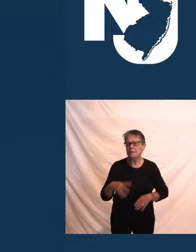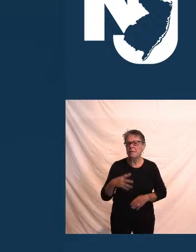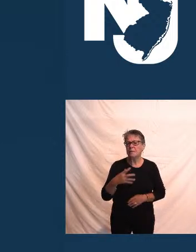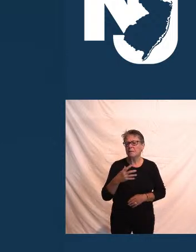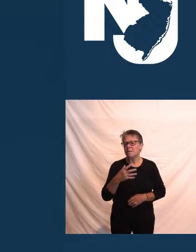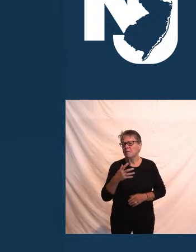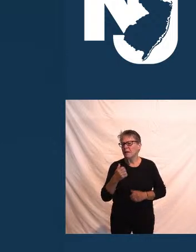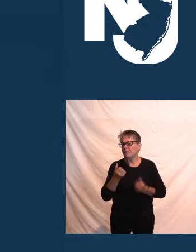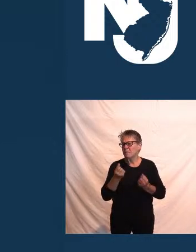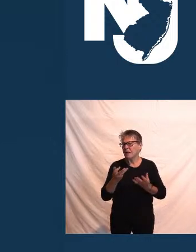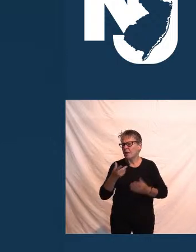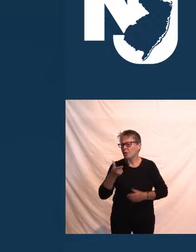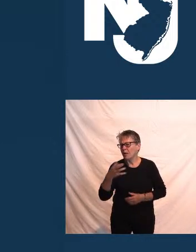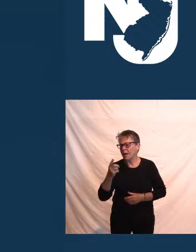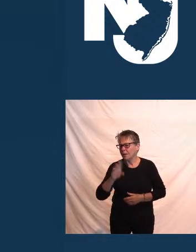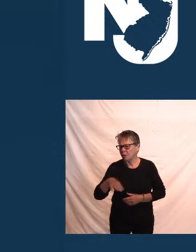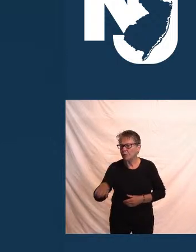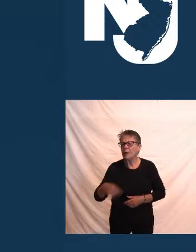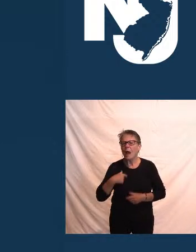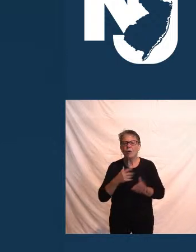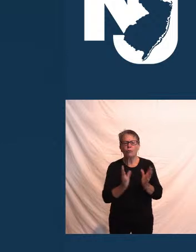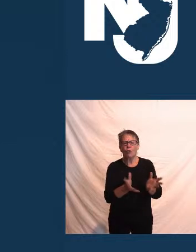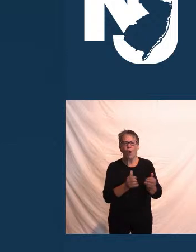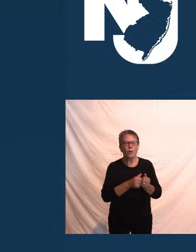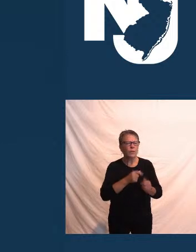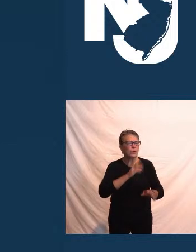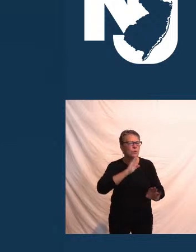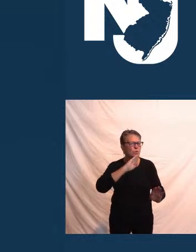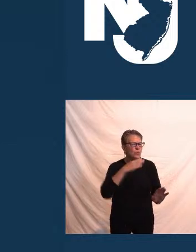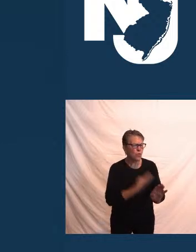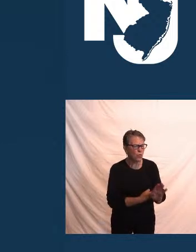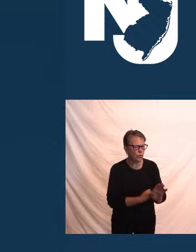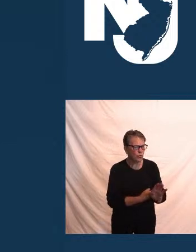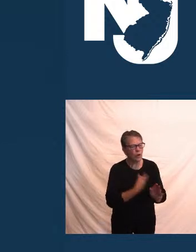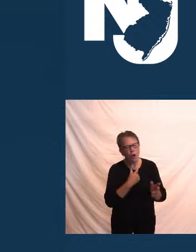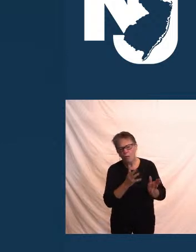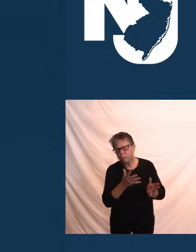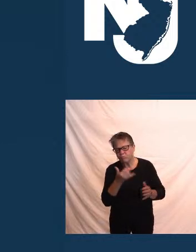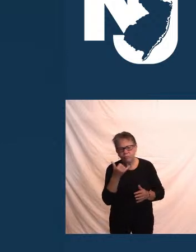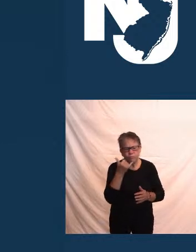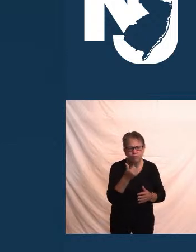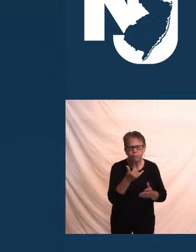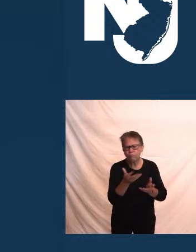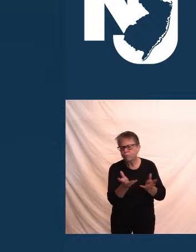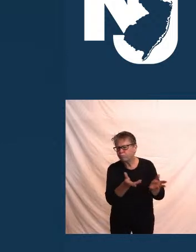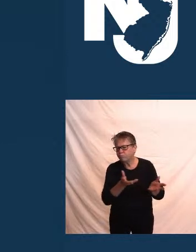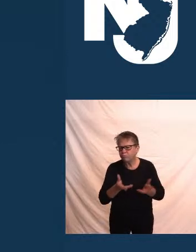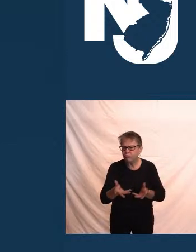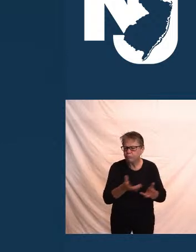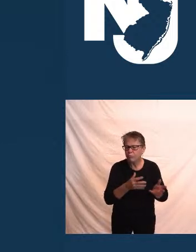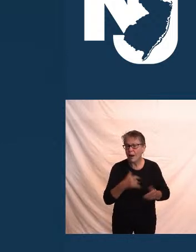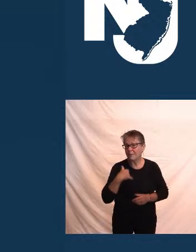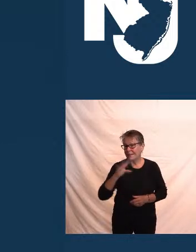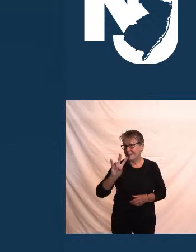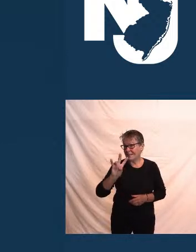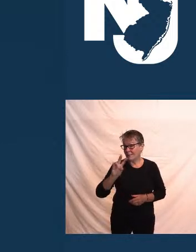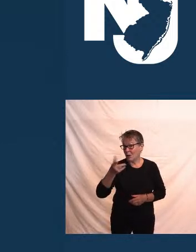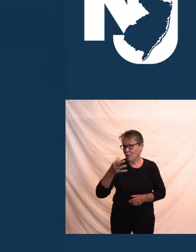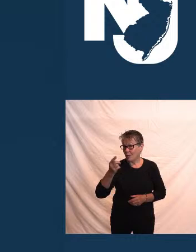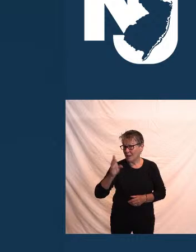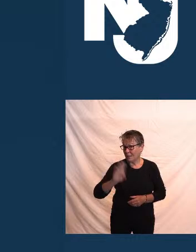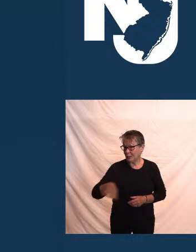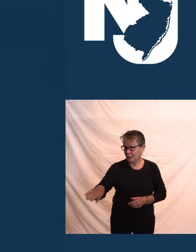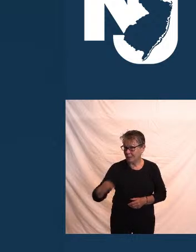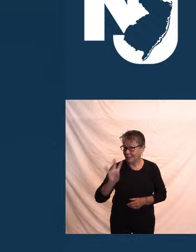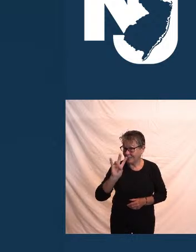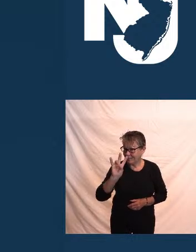Lisa last Wednesday, and their families, including his 7 grandchildren, Anthony III, Amy, Allison, Christopher, Kayla, Emily,